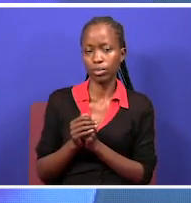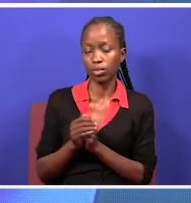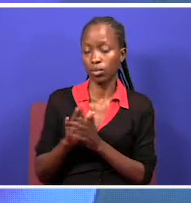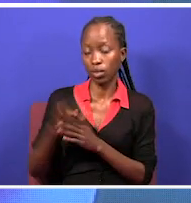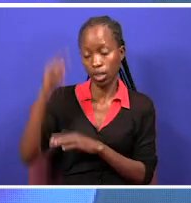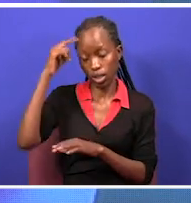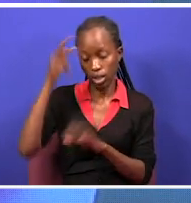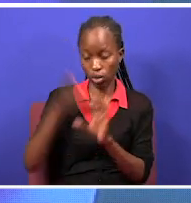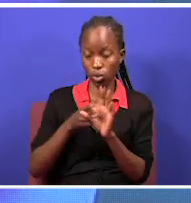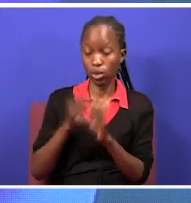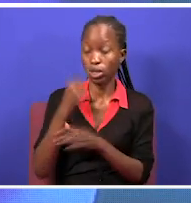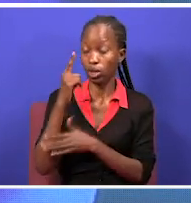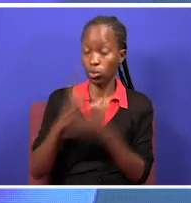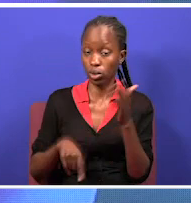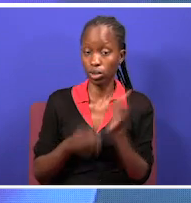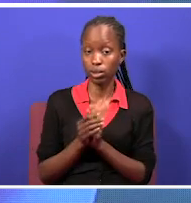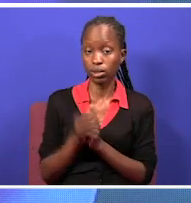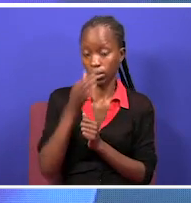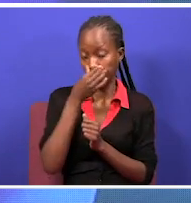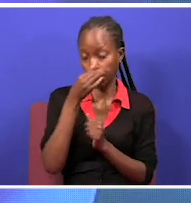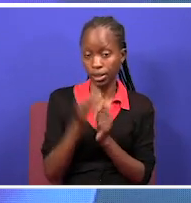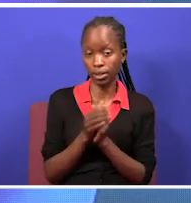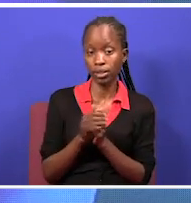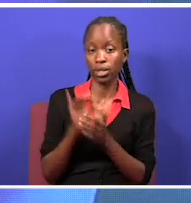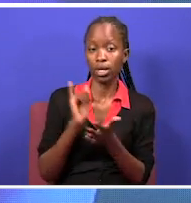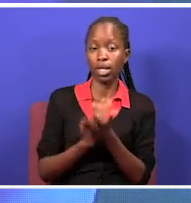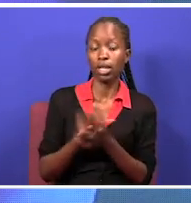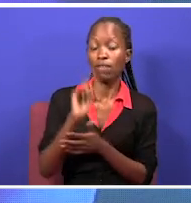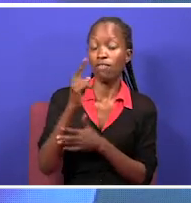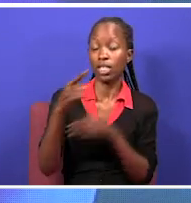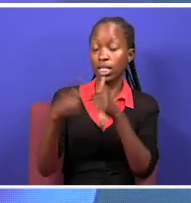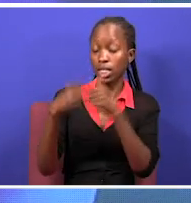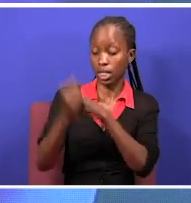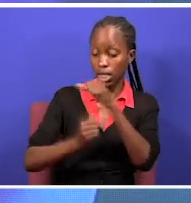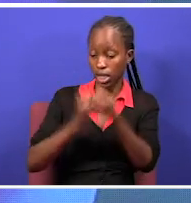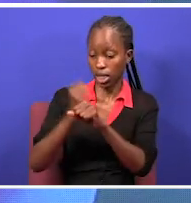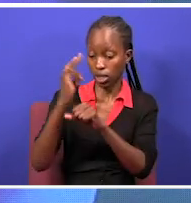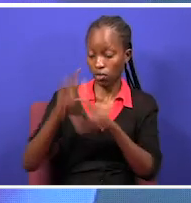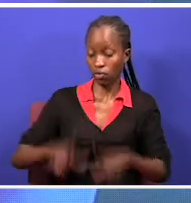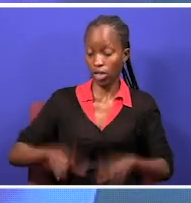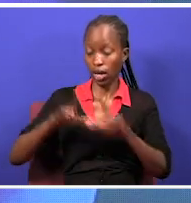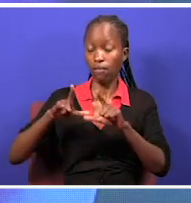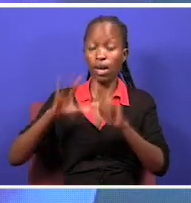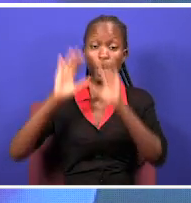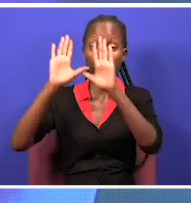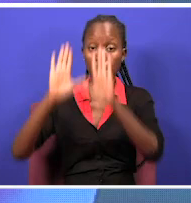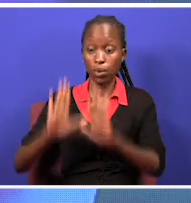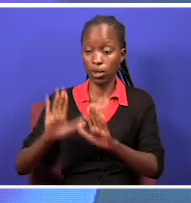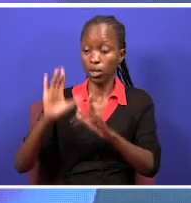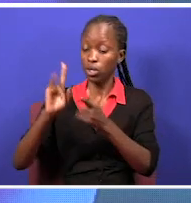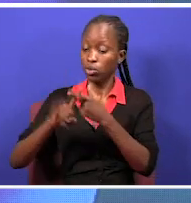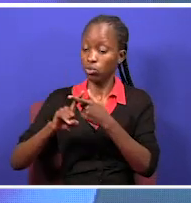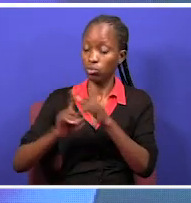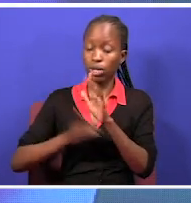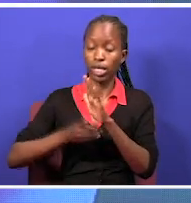Psychologists tell us that the first 6 years of life are critical to the